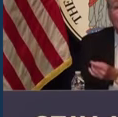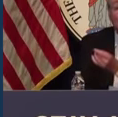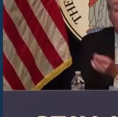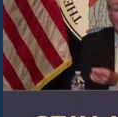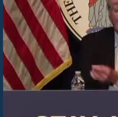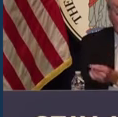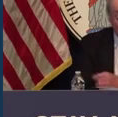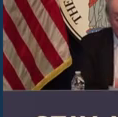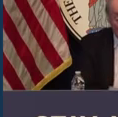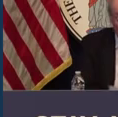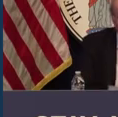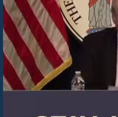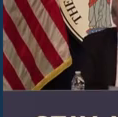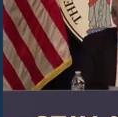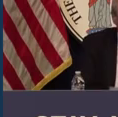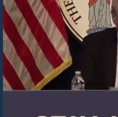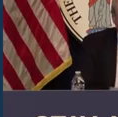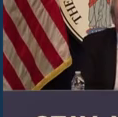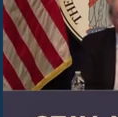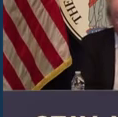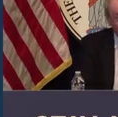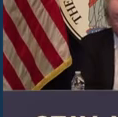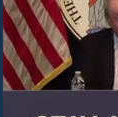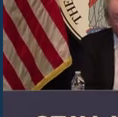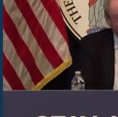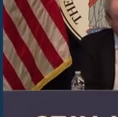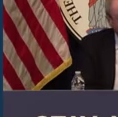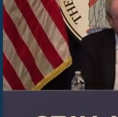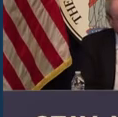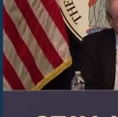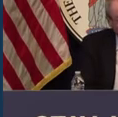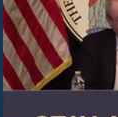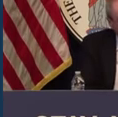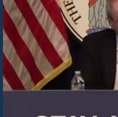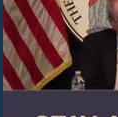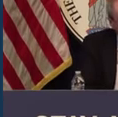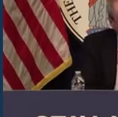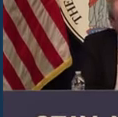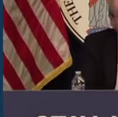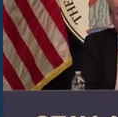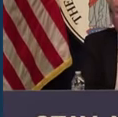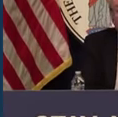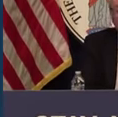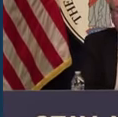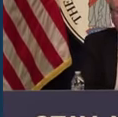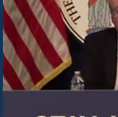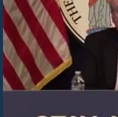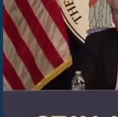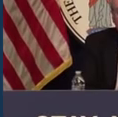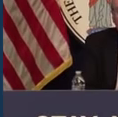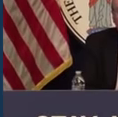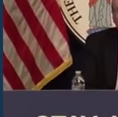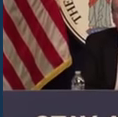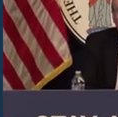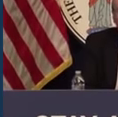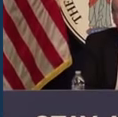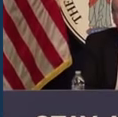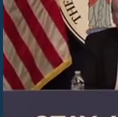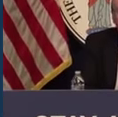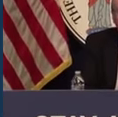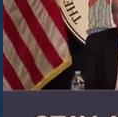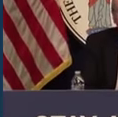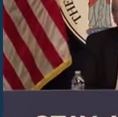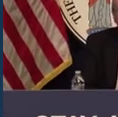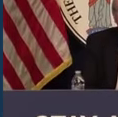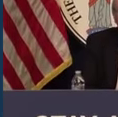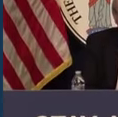now, staying apart. With that, please allow me to turn things over to the woman who needs no introduction, the Commissioner of the Department